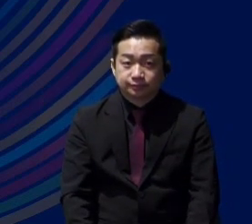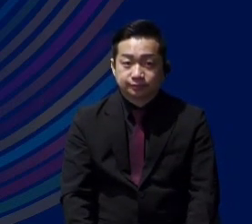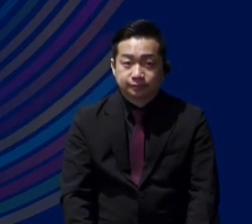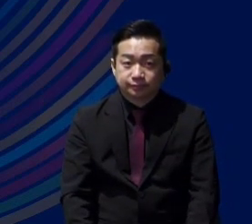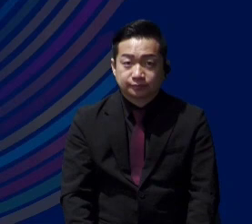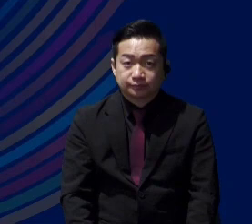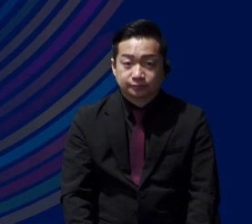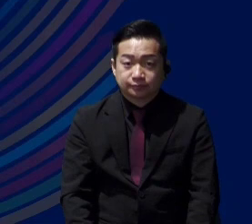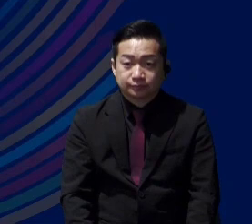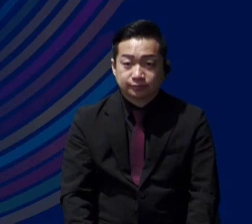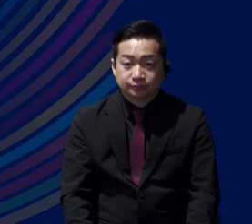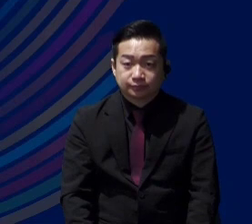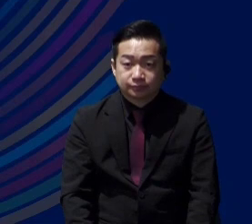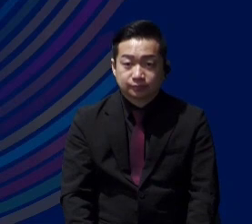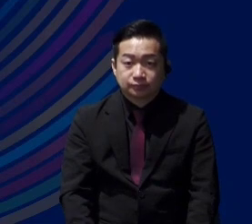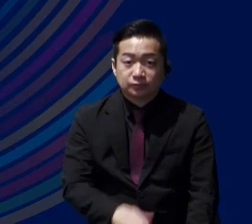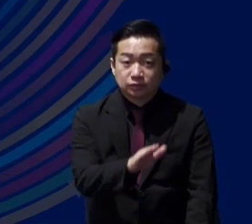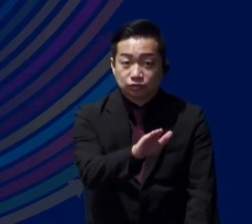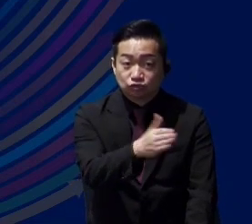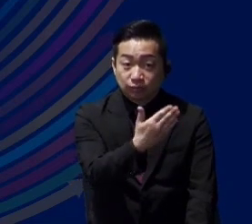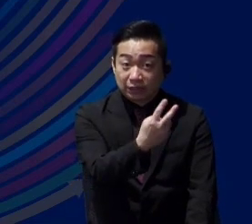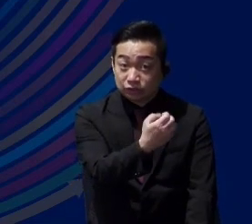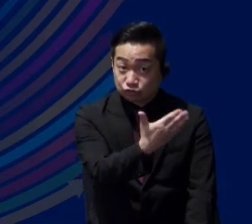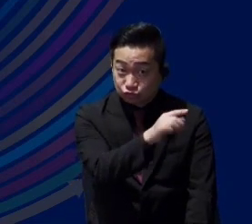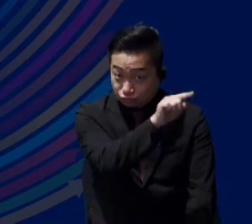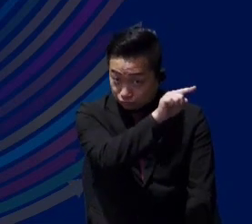decreased until